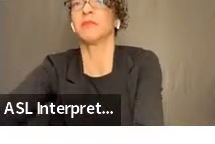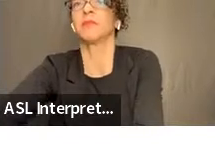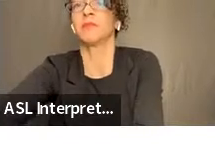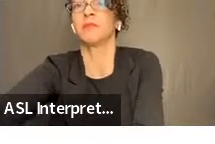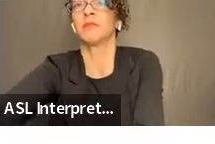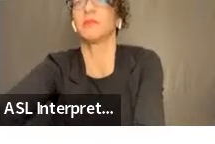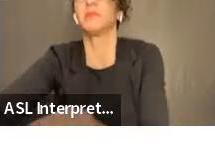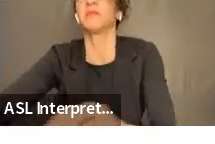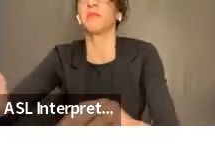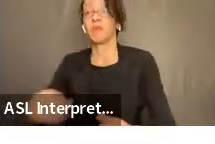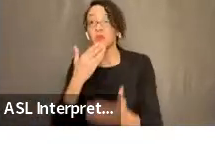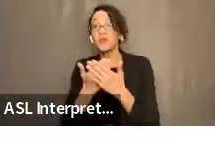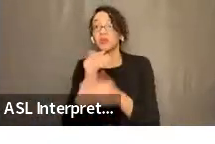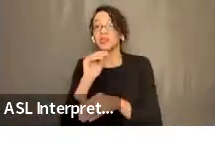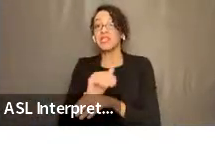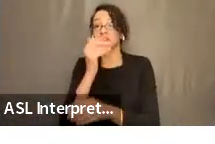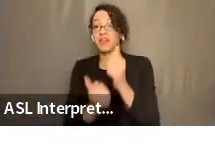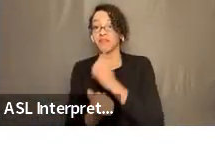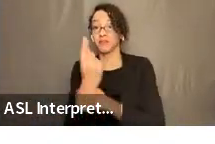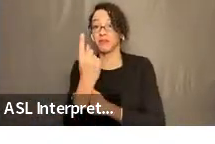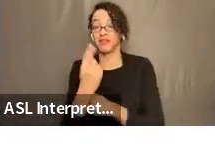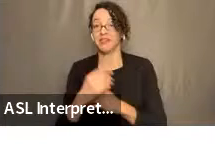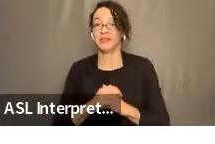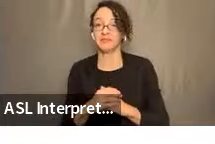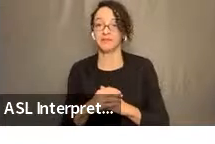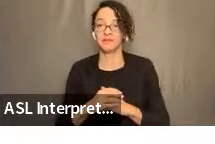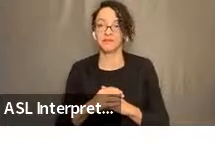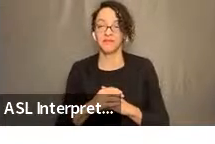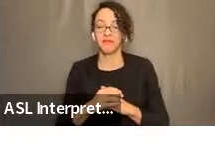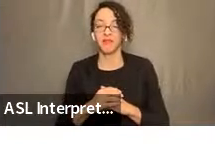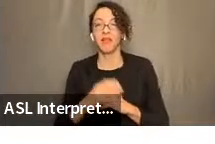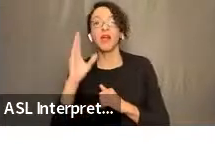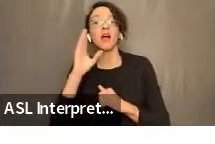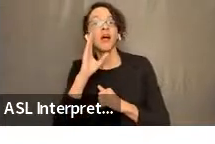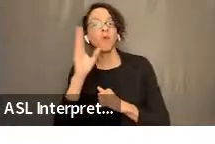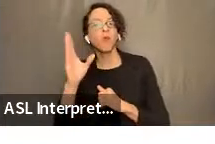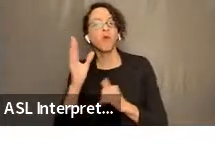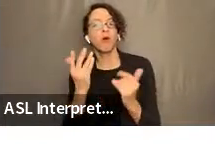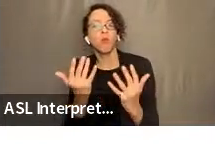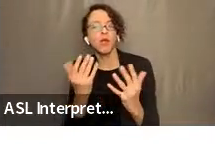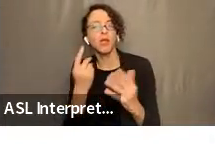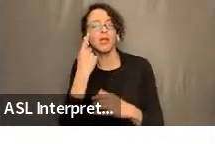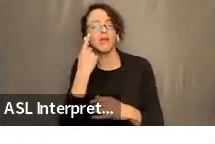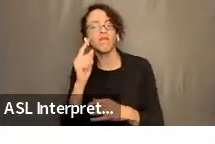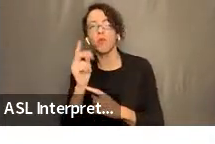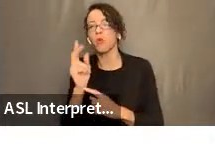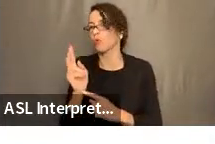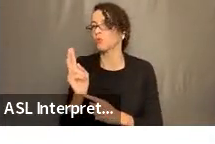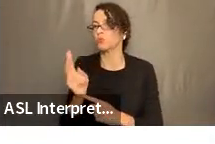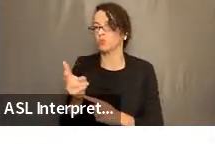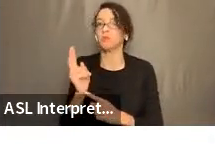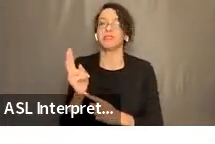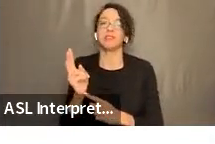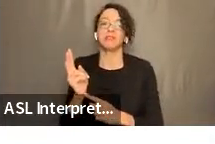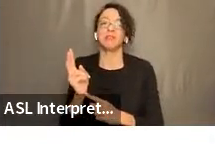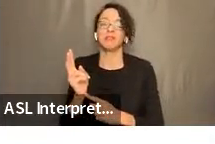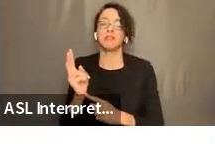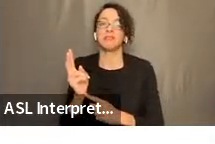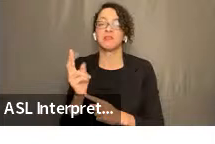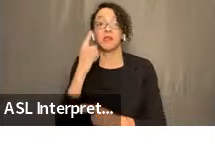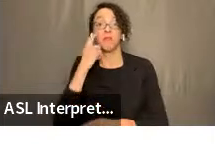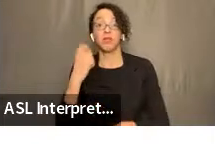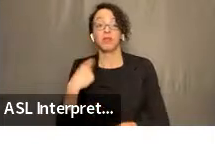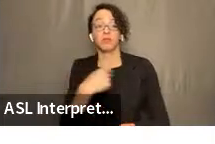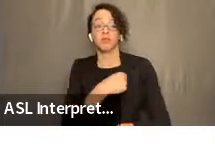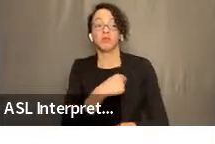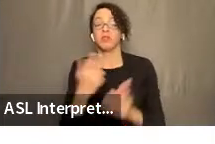Good evening, everybody. I'm going to give it another 2 minutes since we did